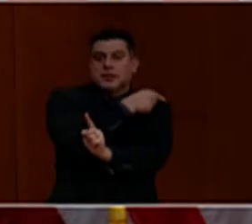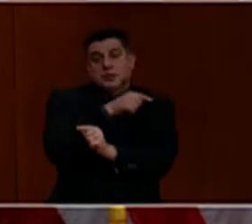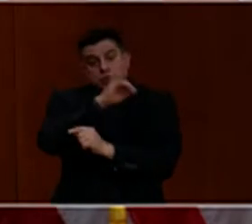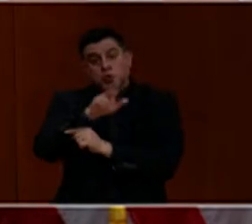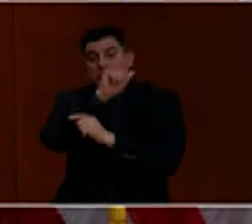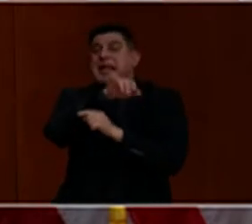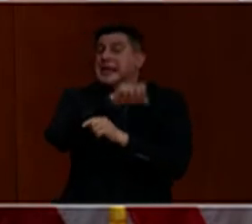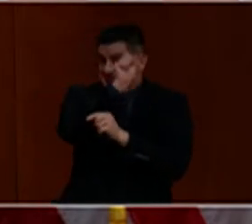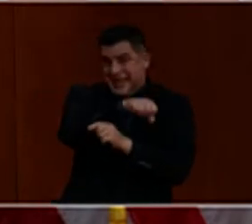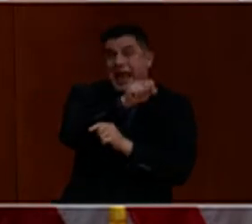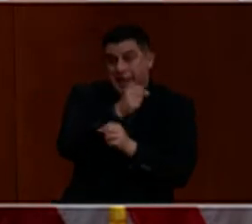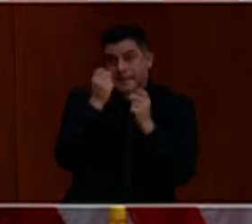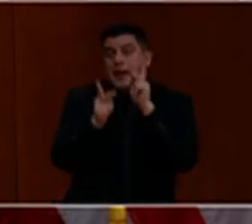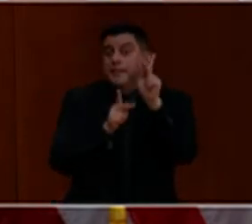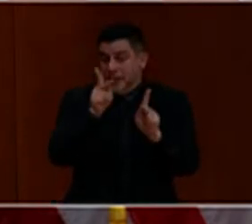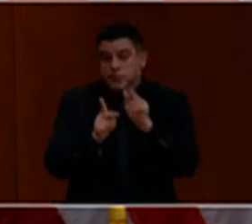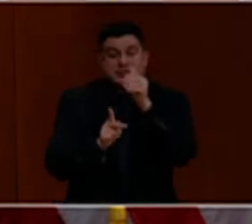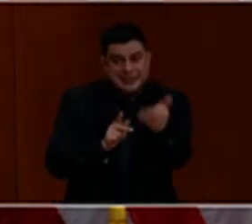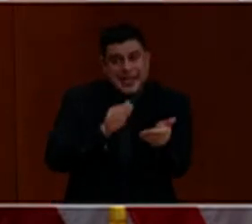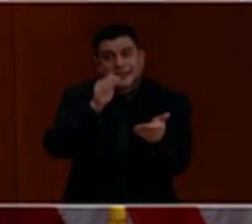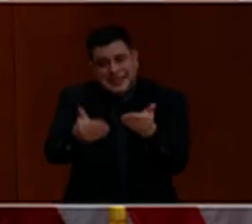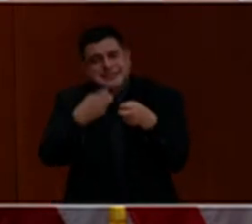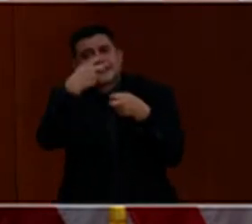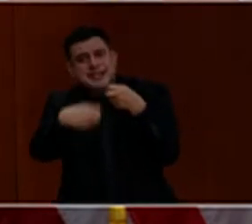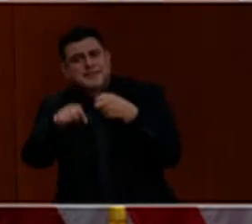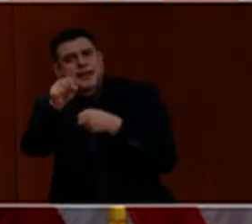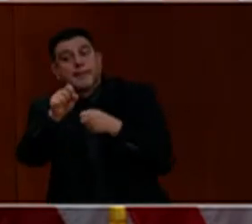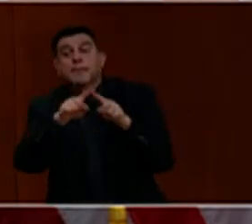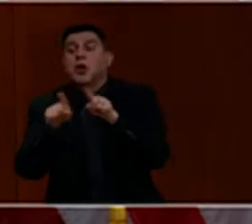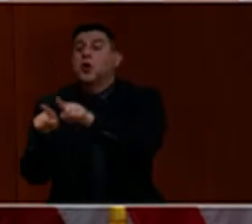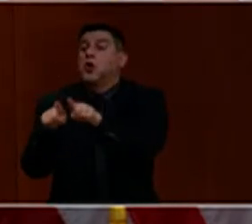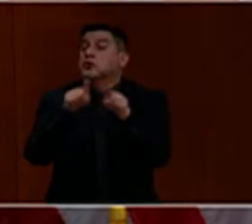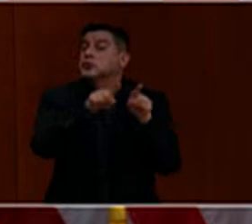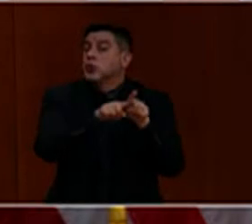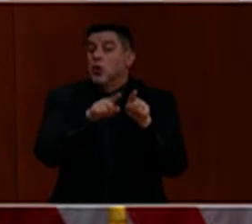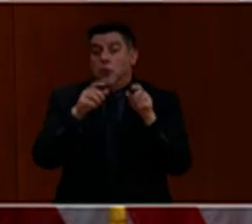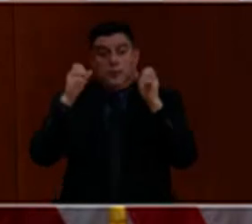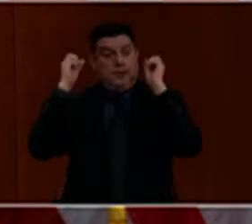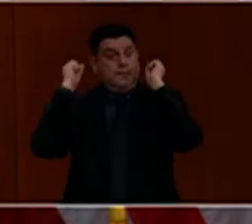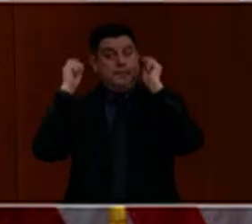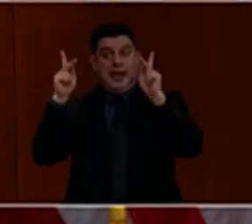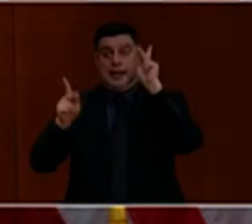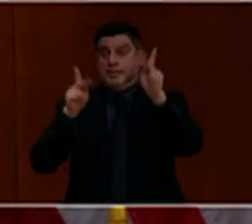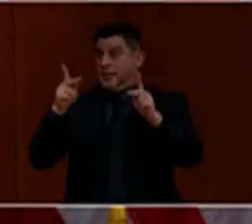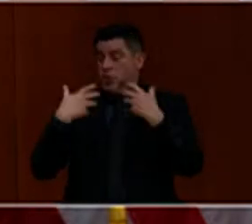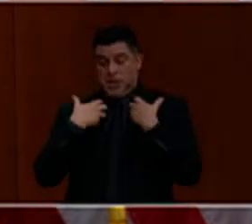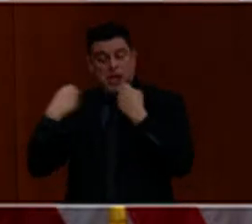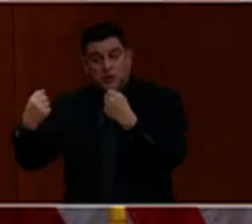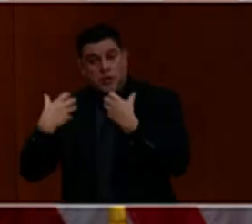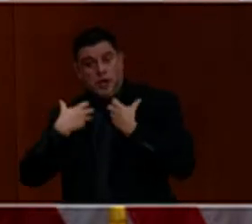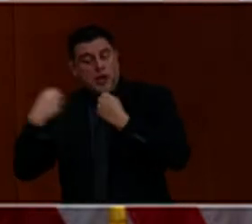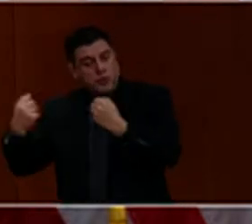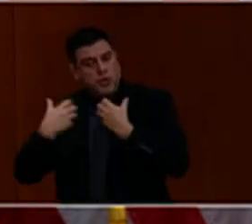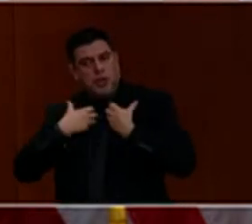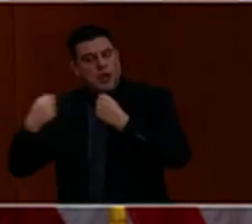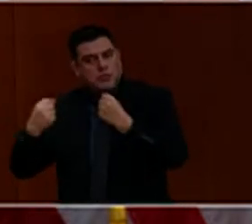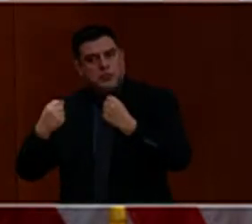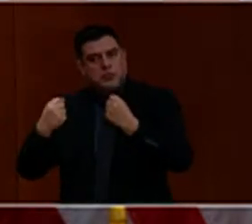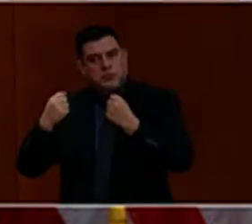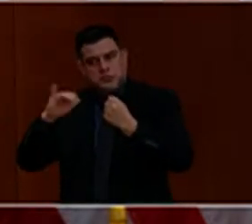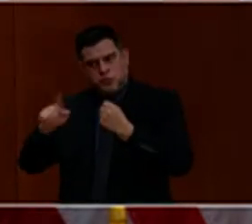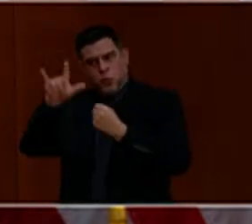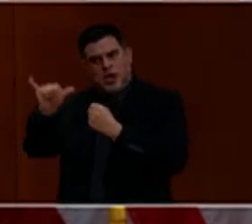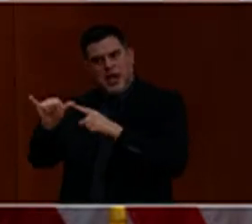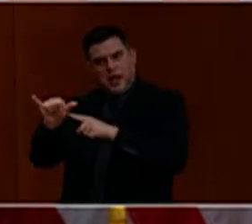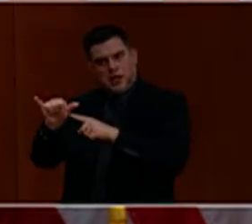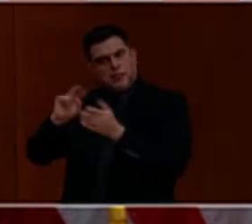recoveries in July, and I think that's a testament to some of the work that our medical folks are doing, and we really appreciate